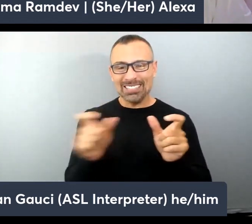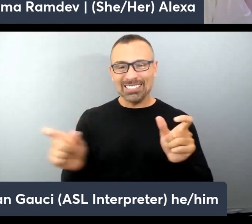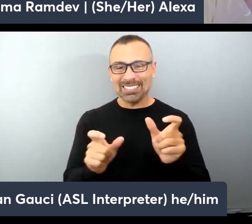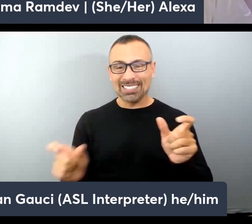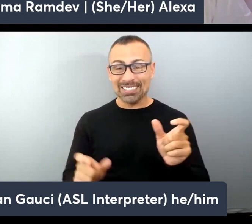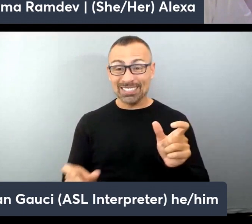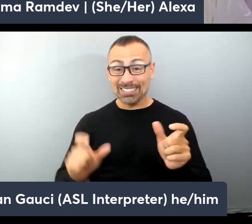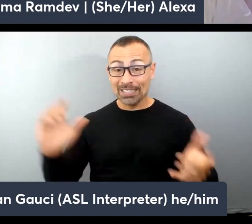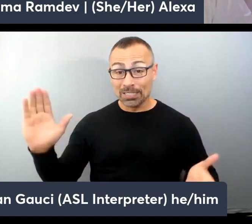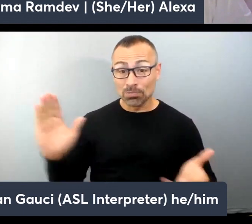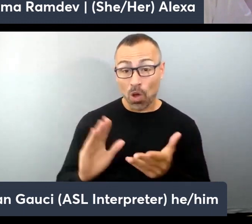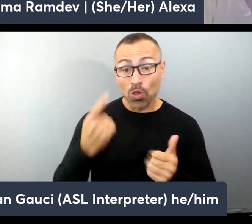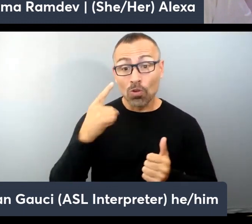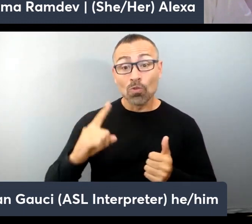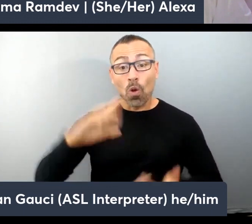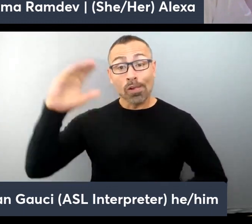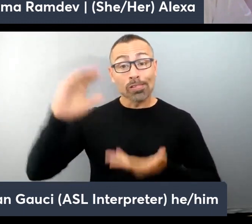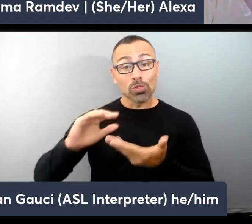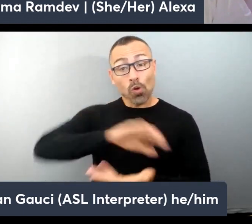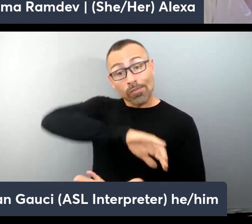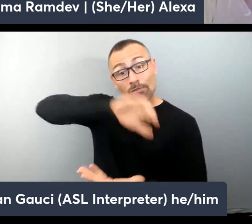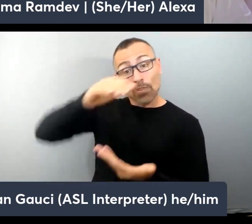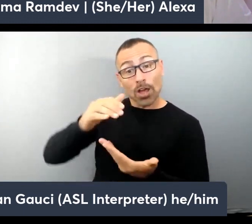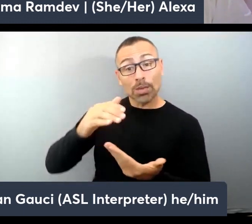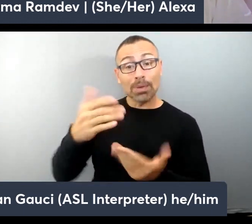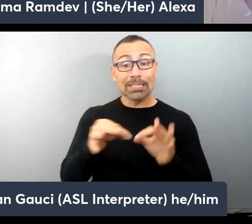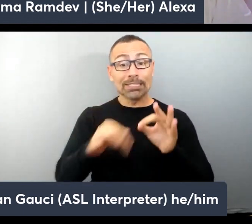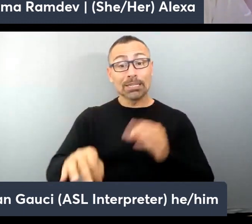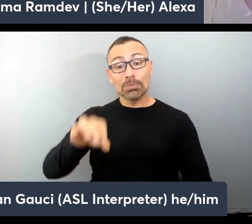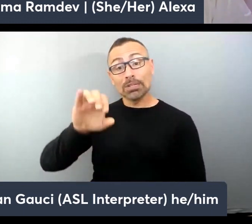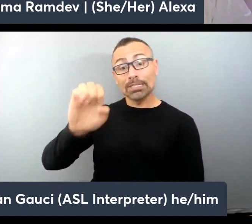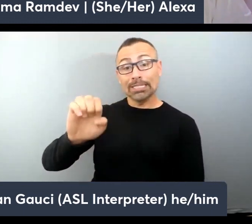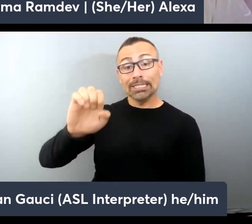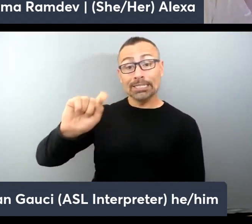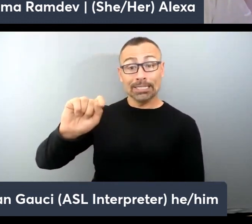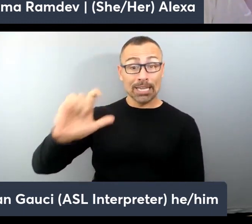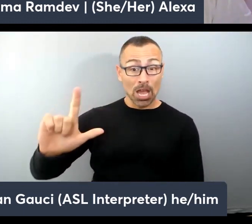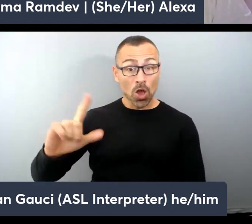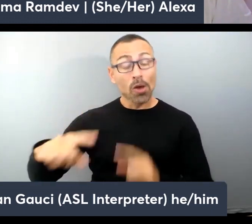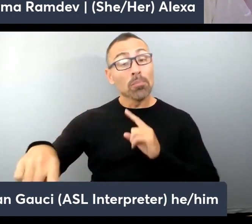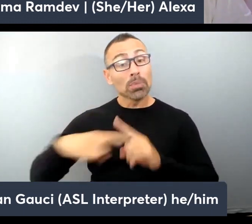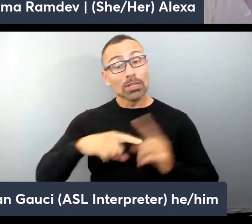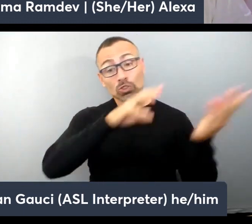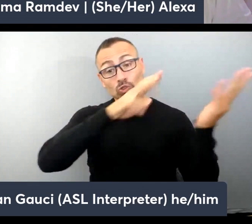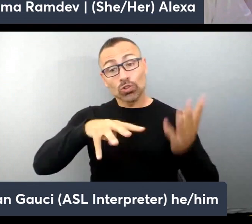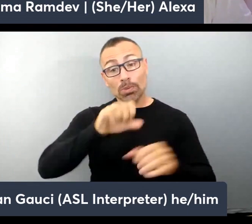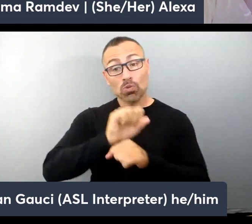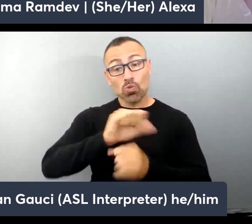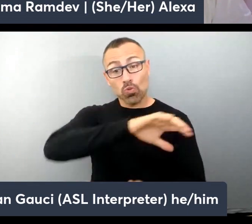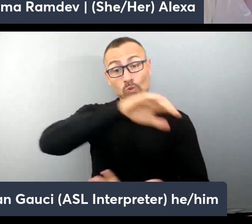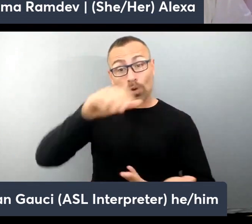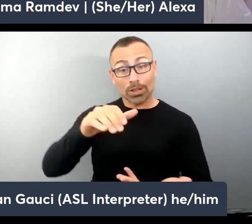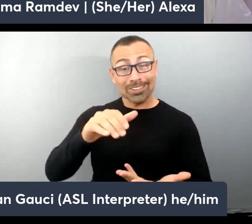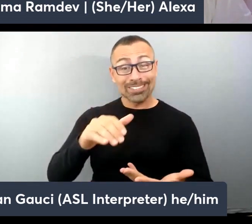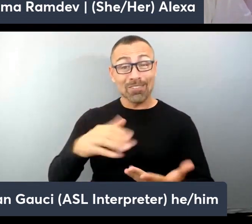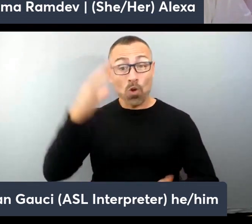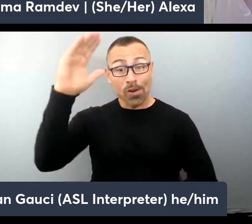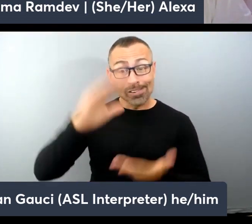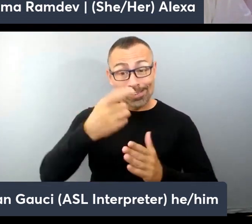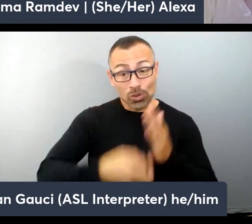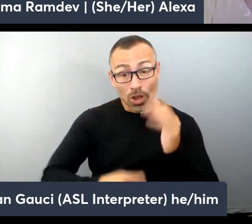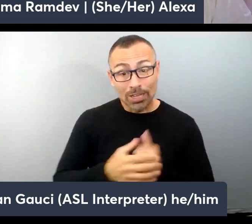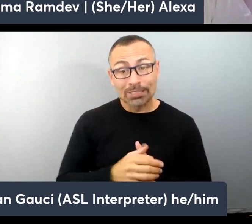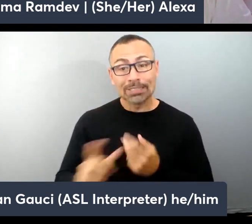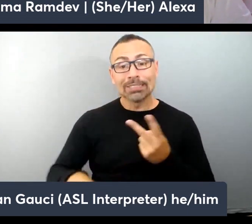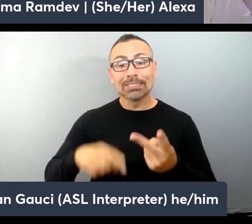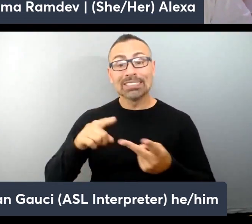simple ETL streaming workloads at one quarter of the cost. And second, the launch of autoscaling for streaming